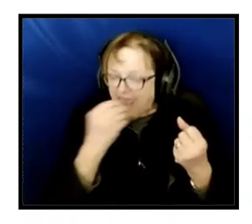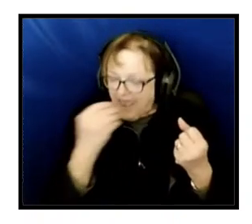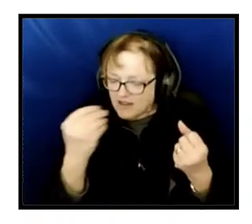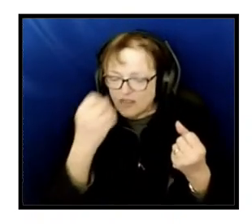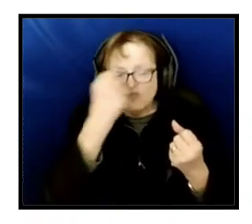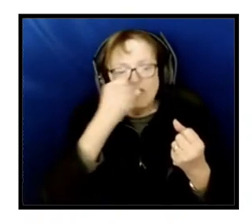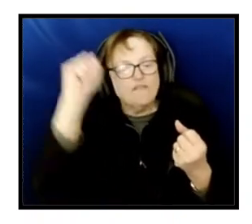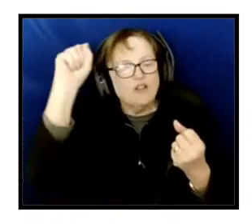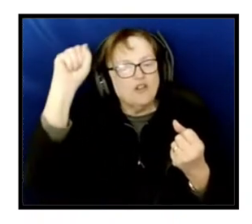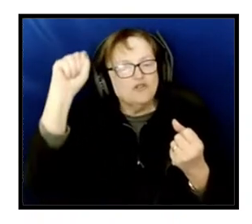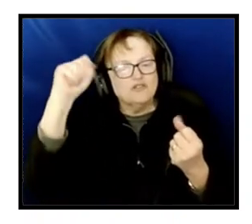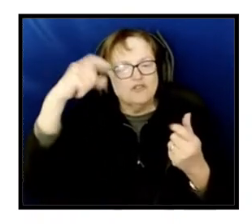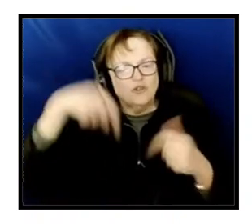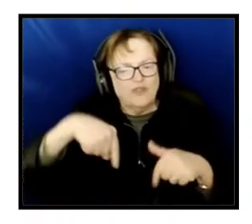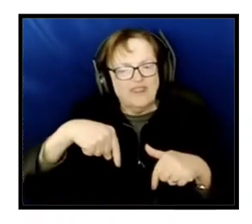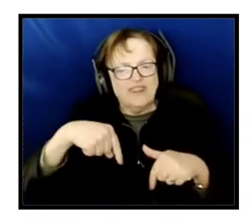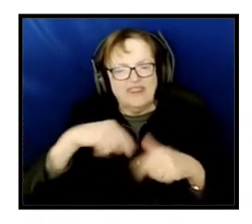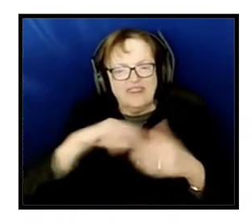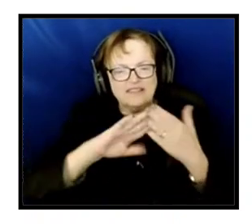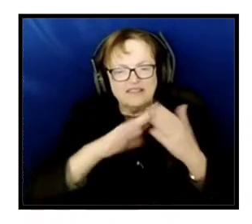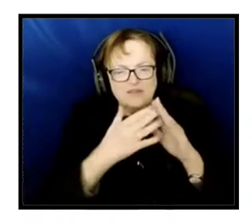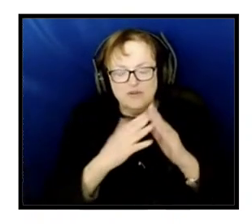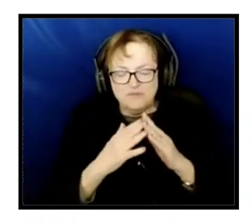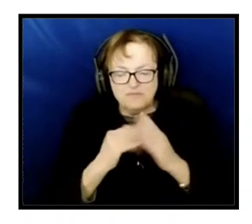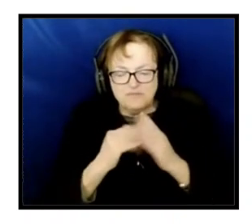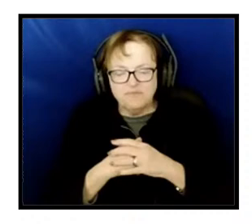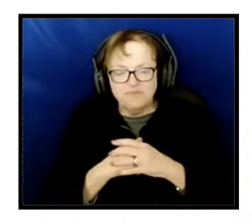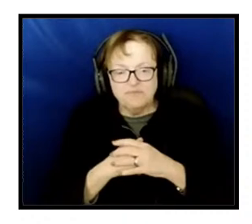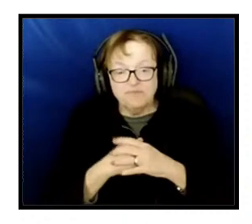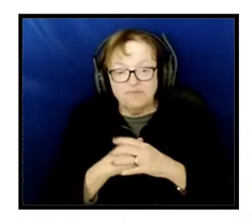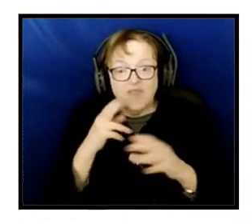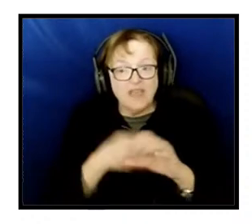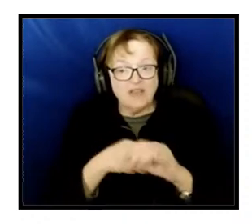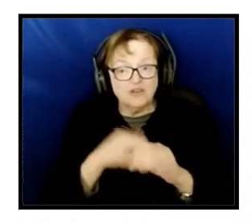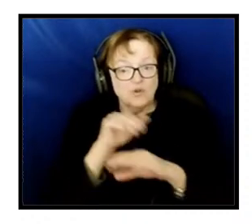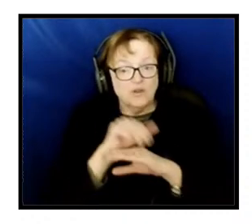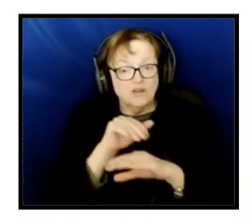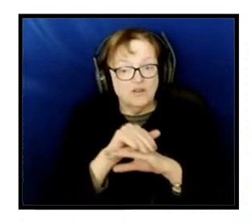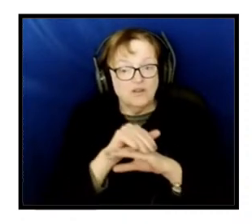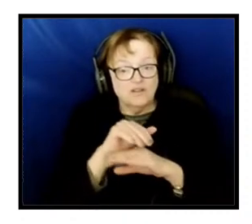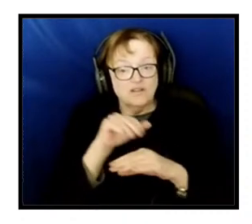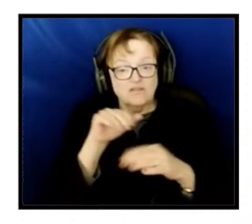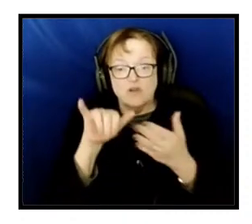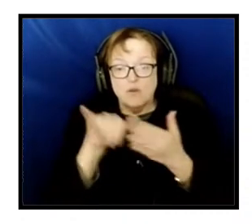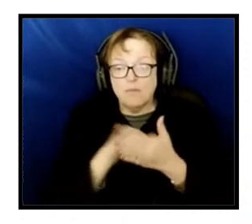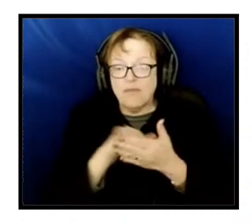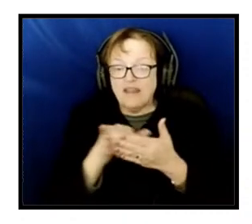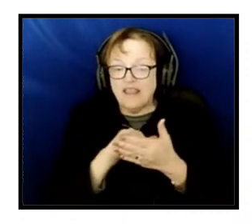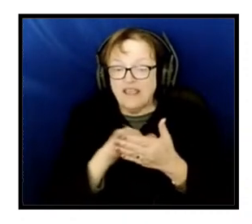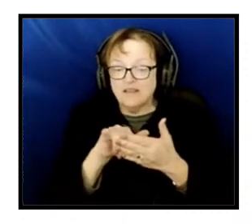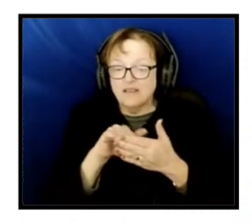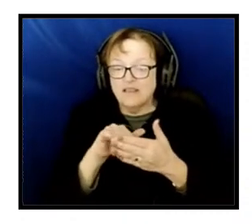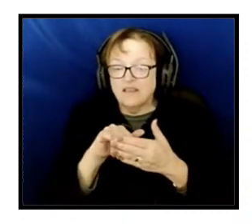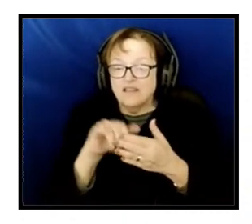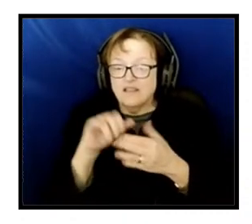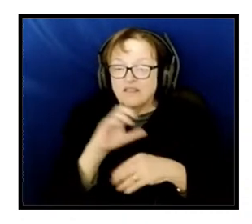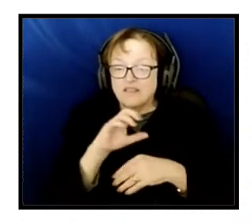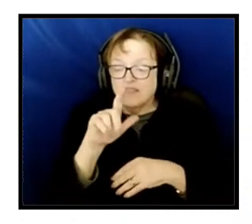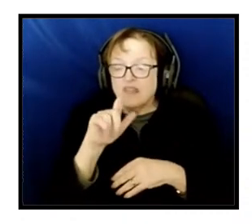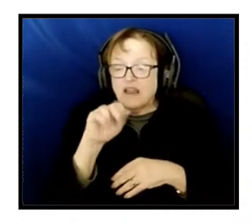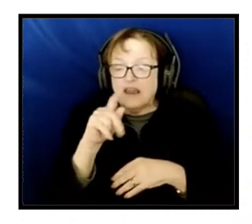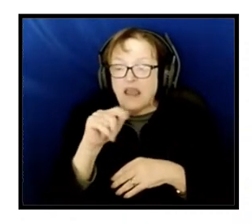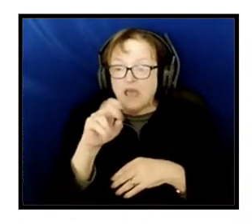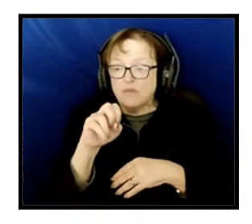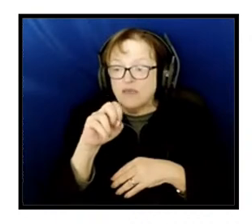our communities. I am joining you all tonight from Upper Manhattan, the ancestral homeland of the Lenape